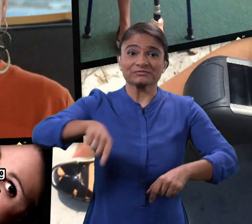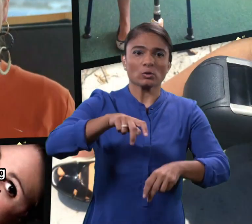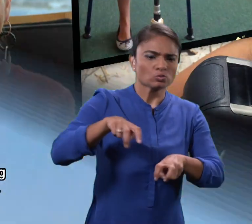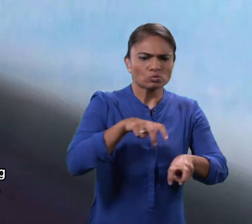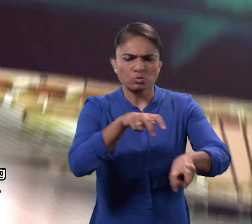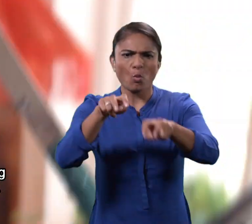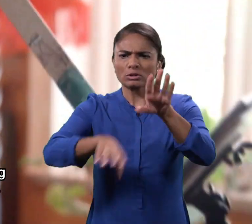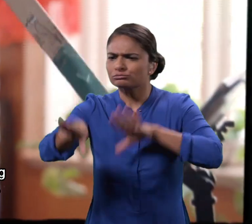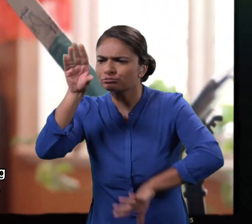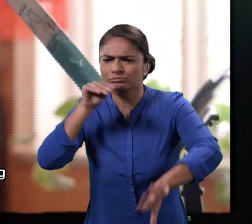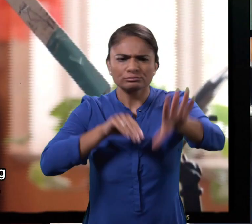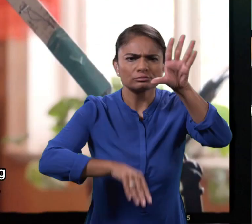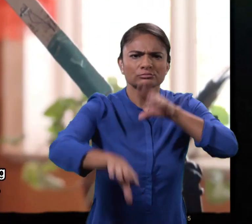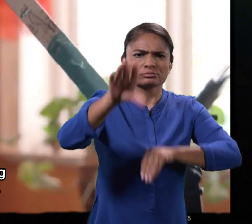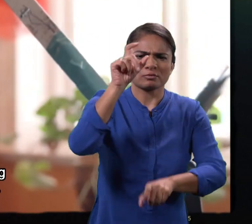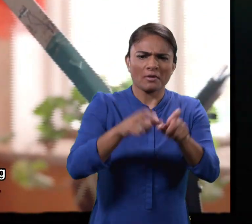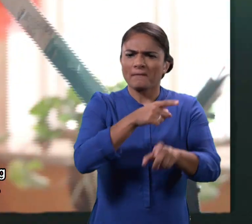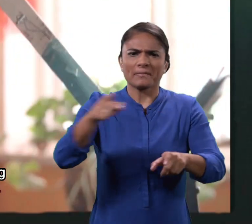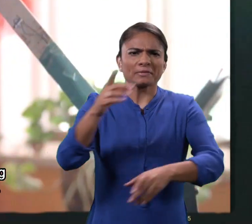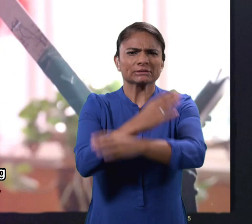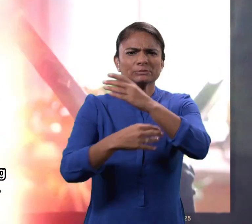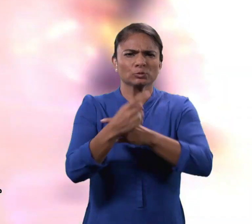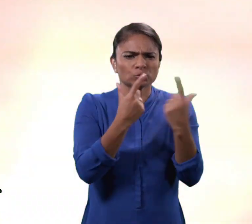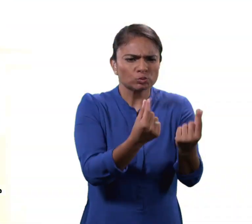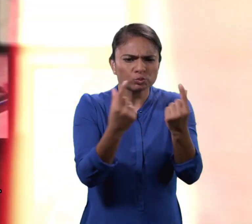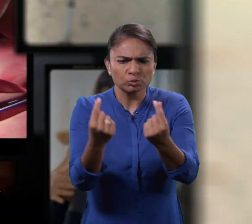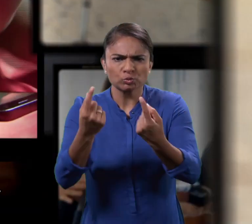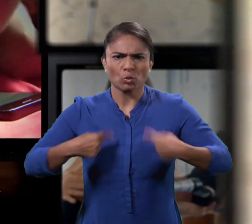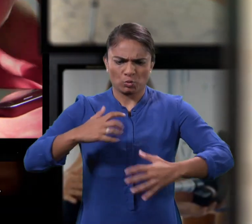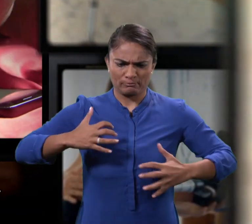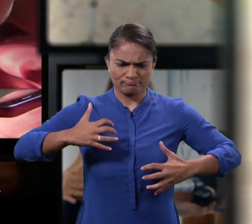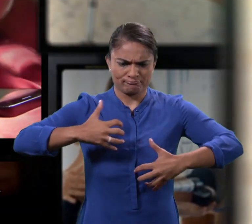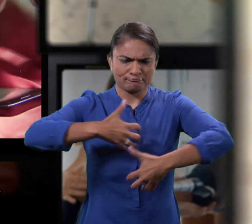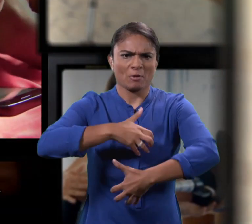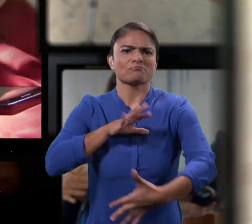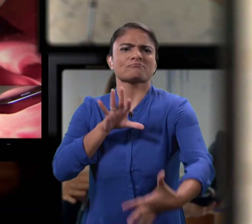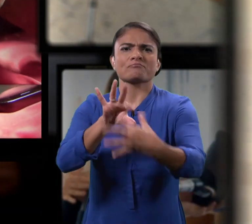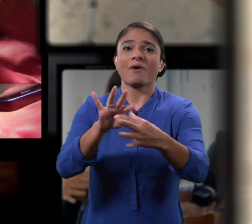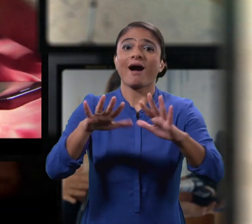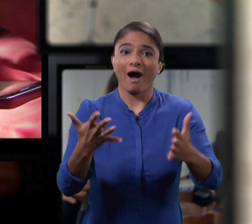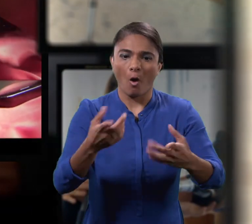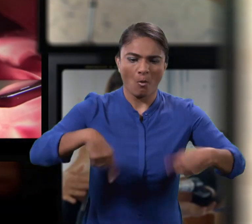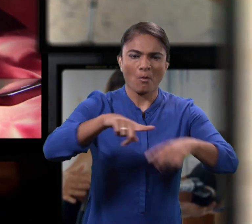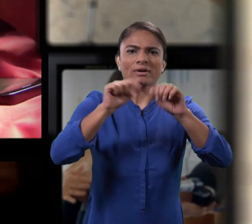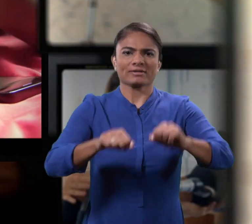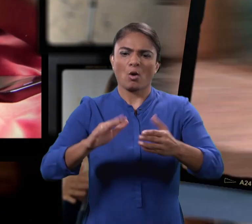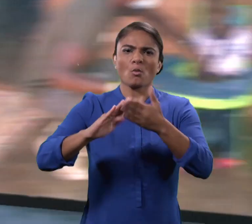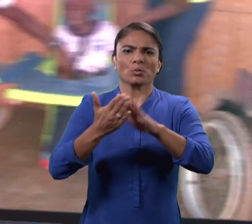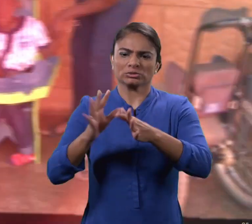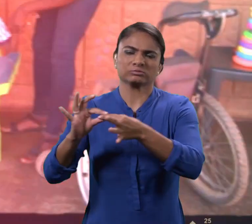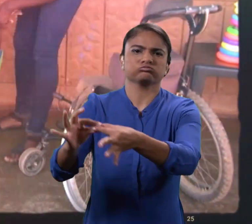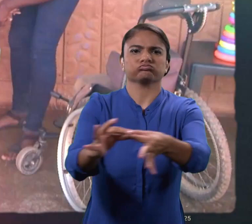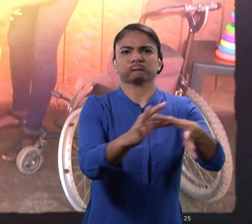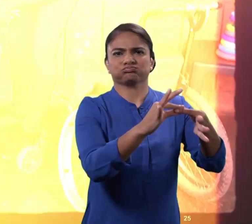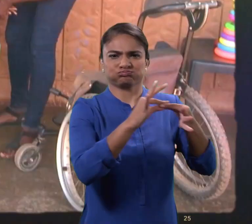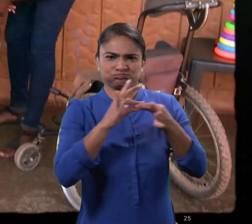takes us on a journey of taking lessons from persons with disabilities and how we must do things differently to unleash the contribution persons